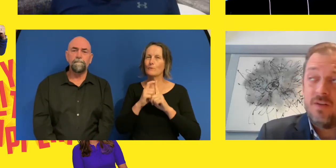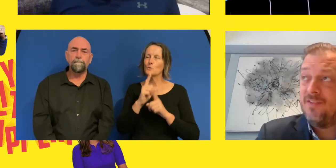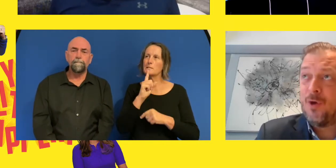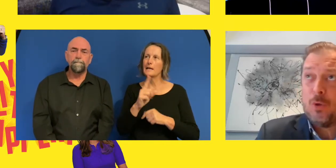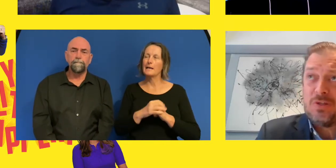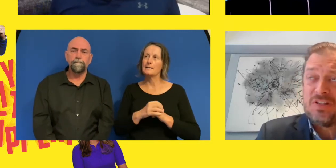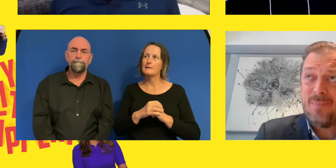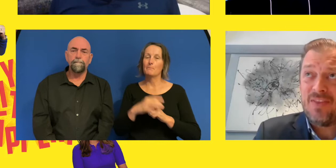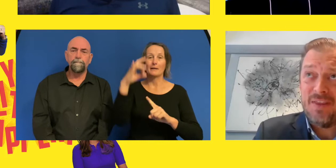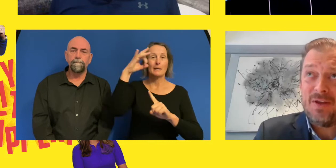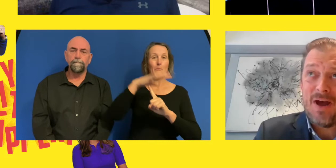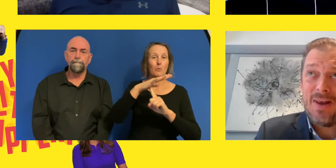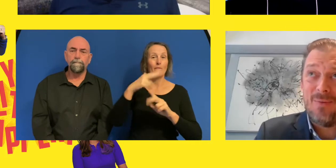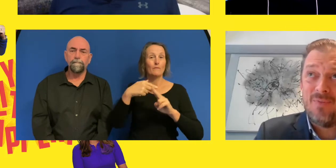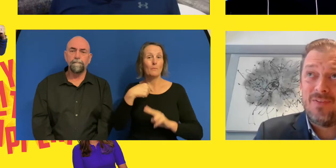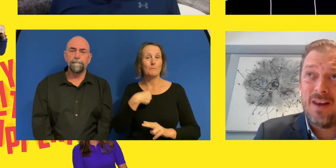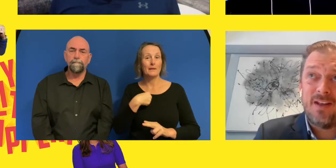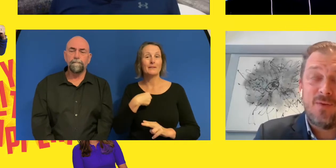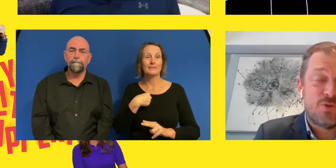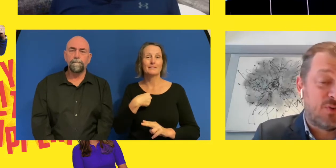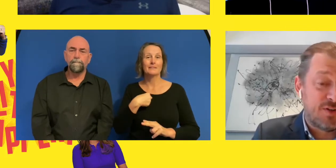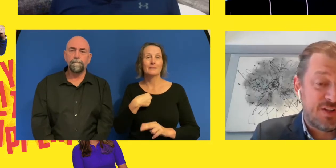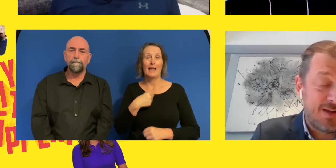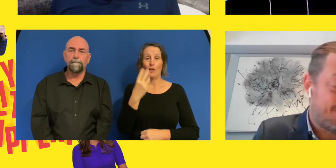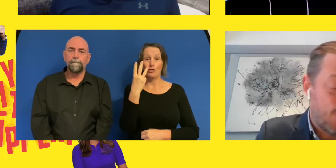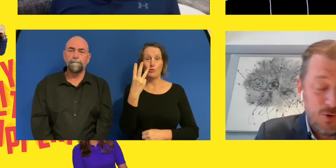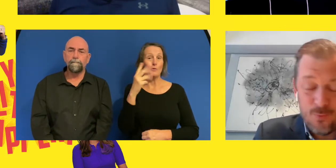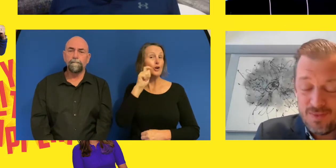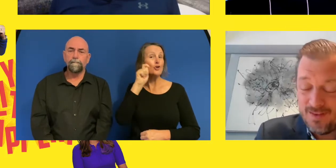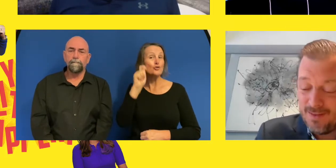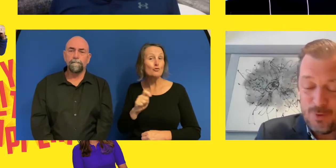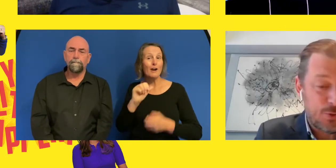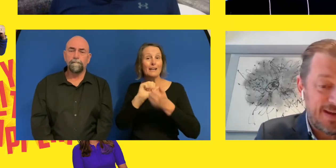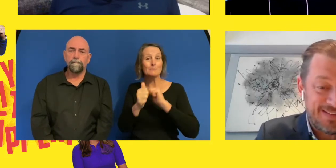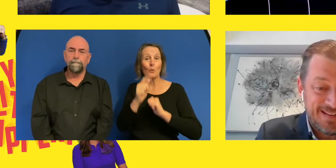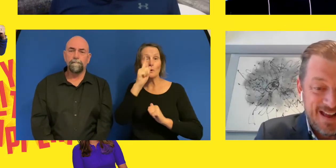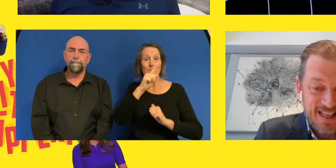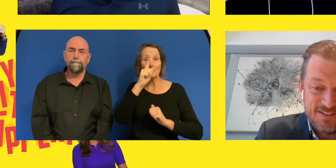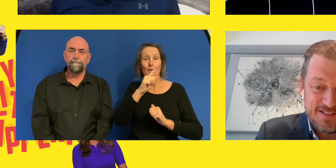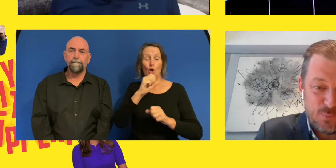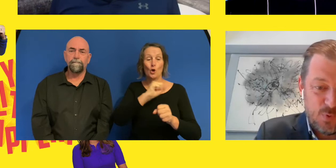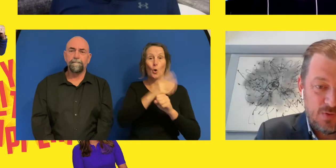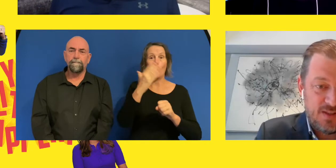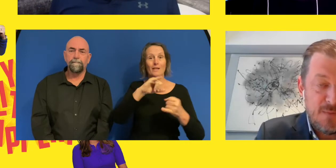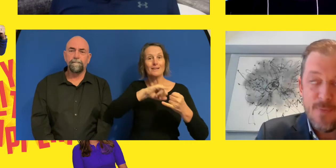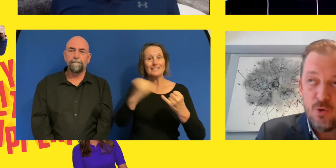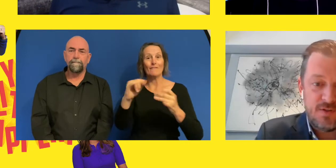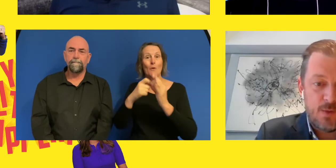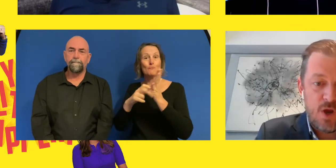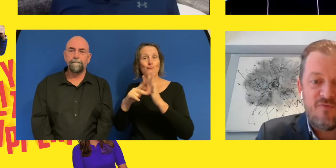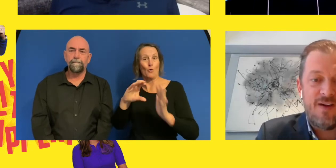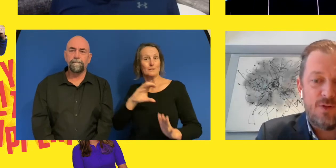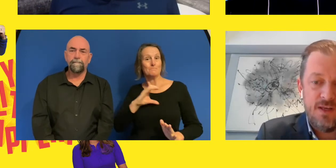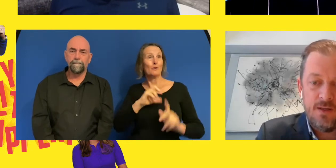Well, it's difficult to escape, but I think the highlight I think was the first podium with 3 Ukrainian athletes at the podium. I think the emotion